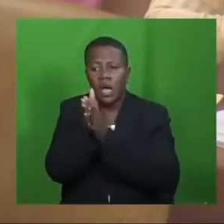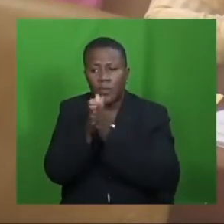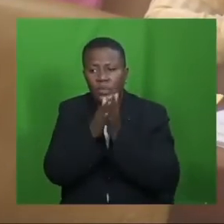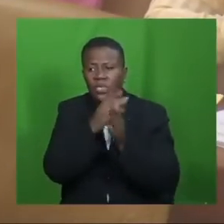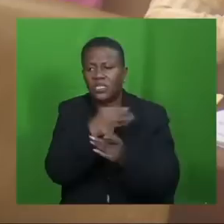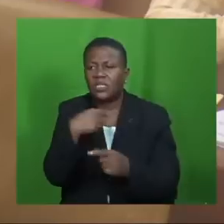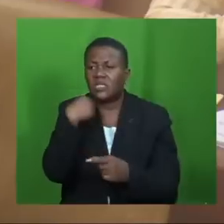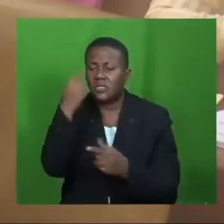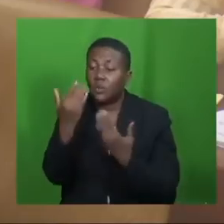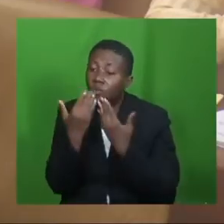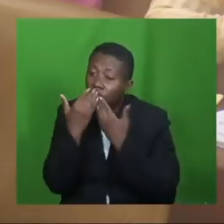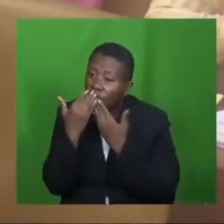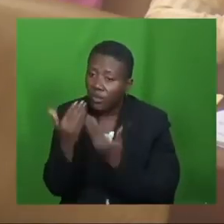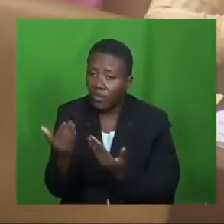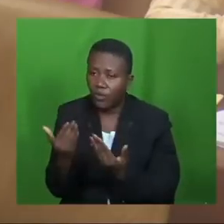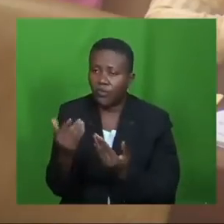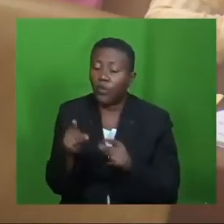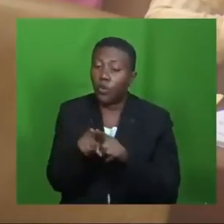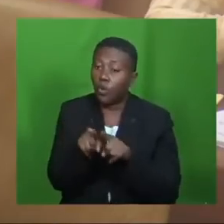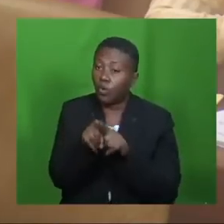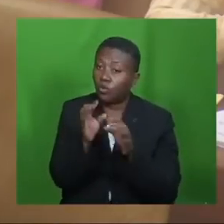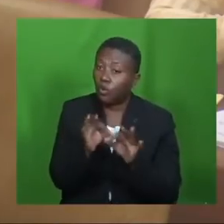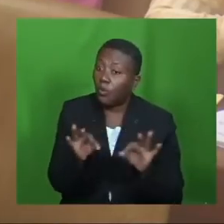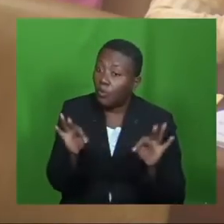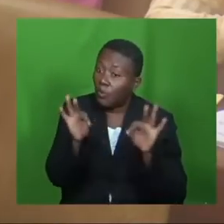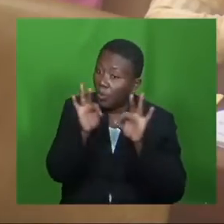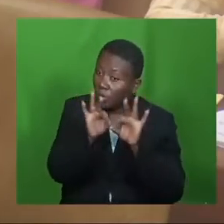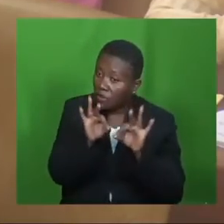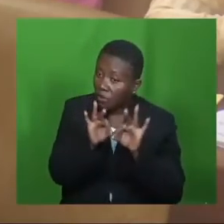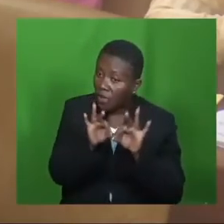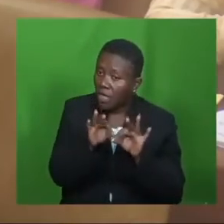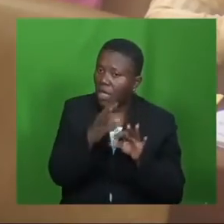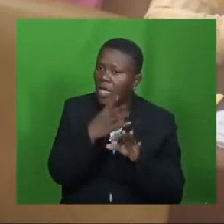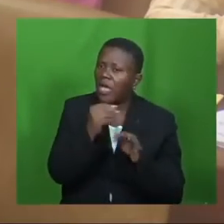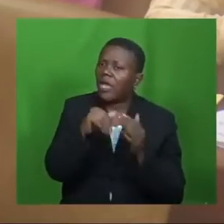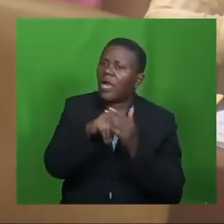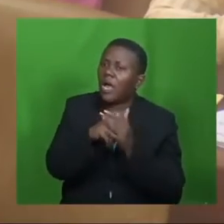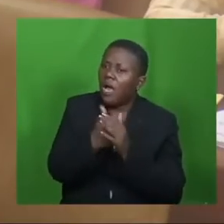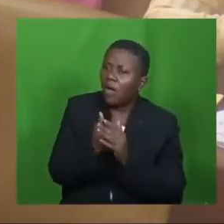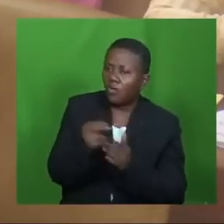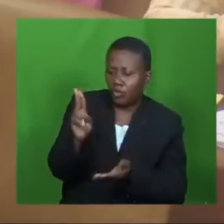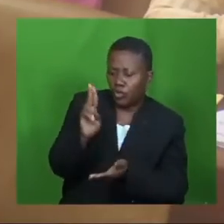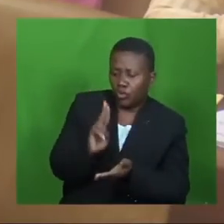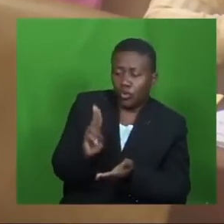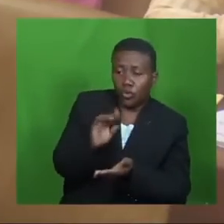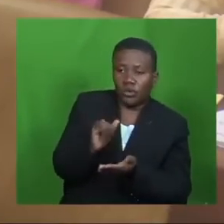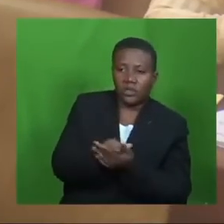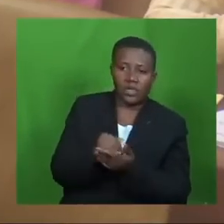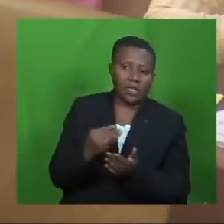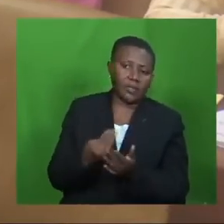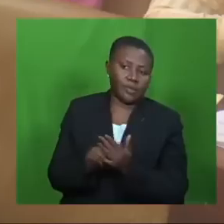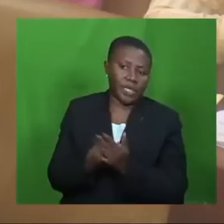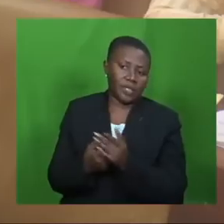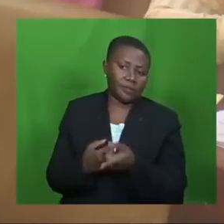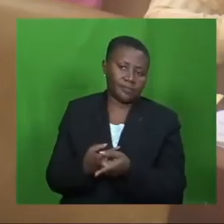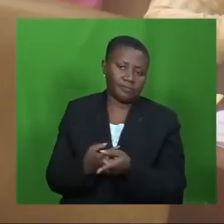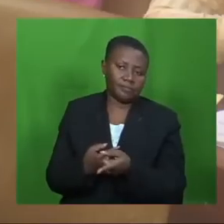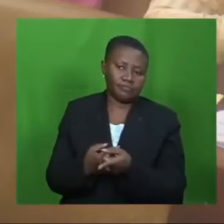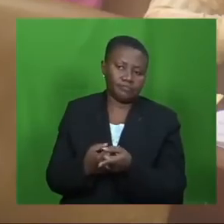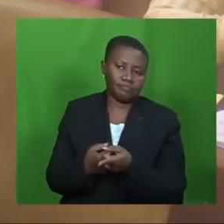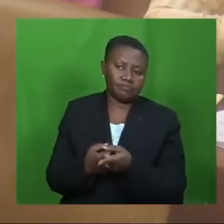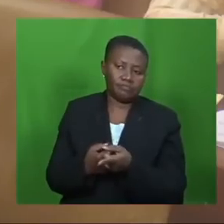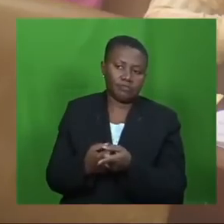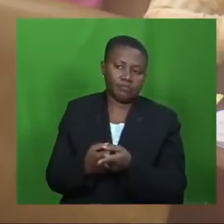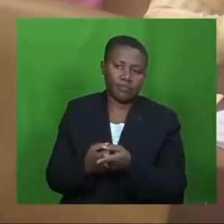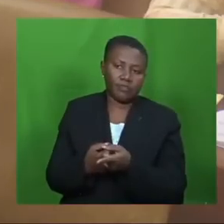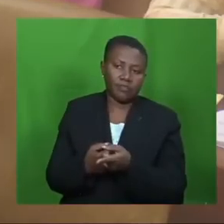very important. And then also how the money was spent, because you said we have actually lifted the number of people to Qatar,